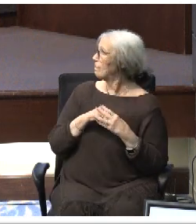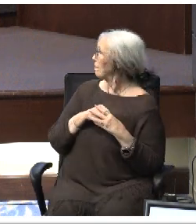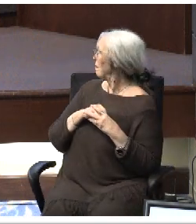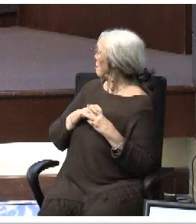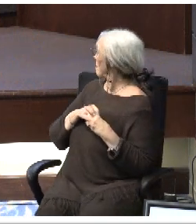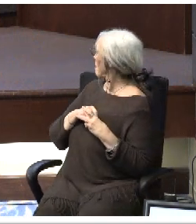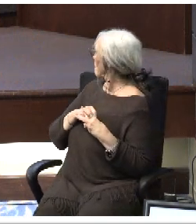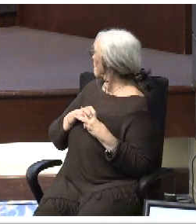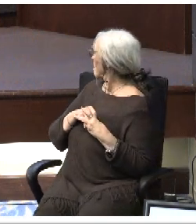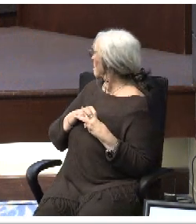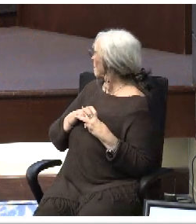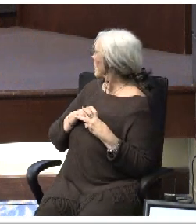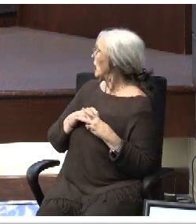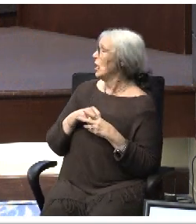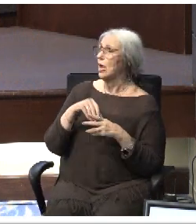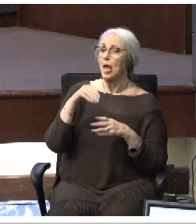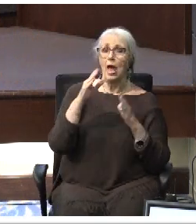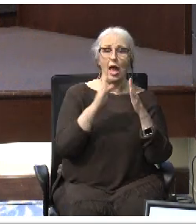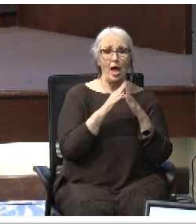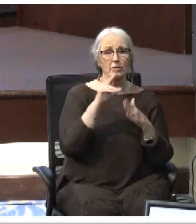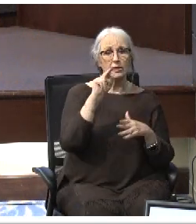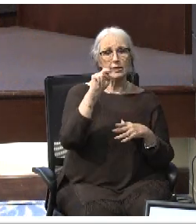I'm really proud of our Housing Navigator program.